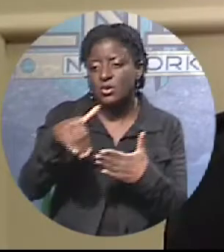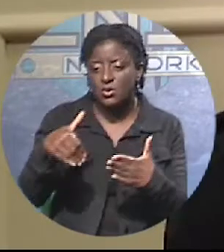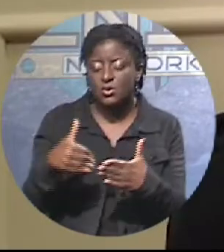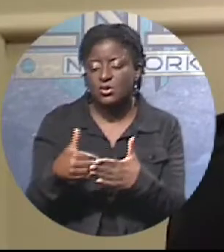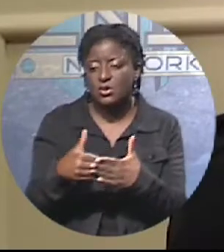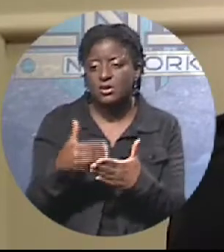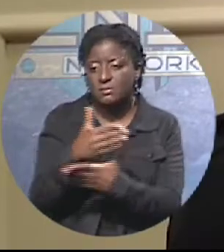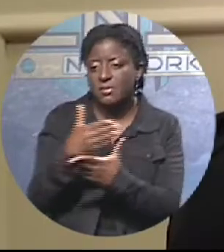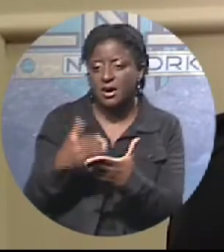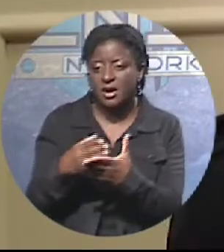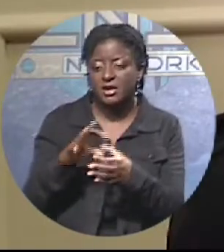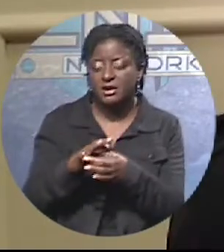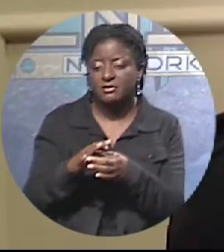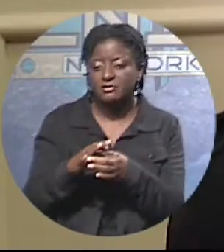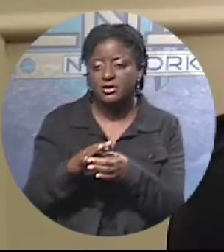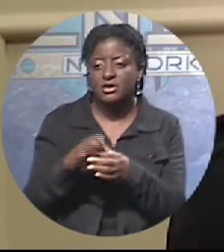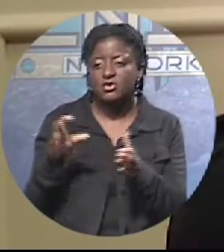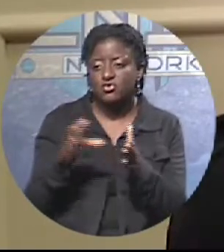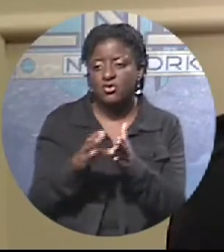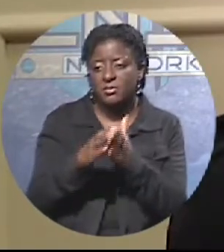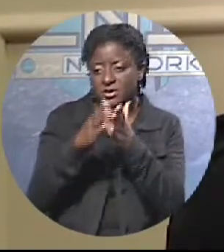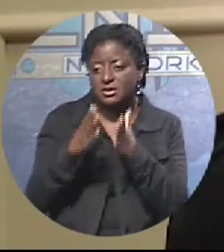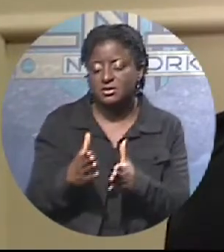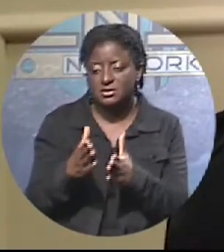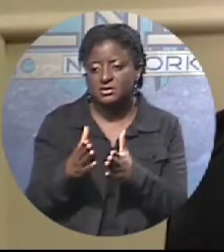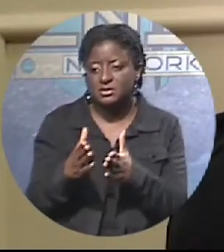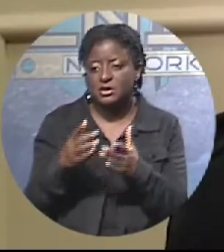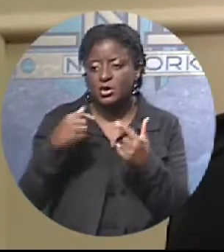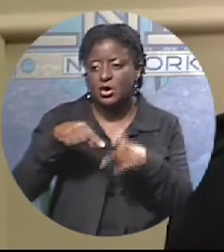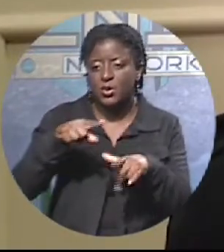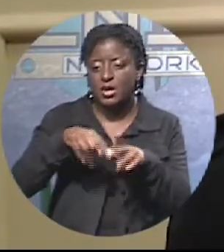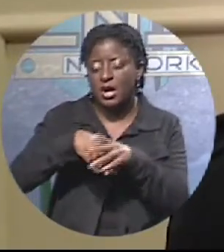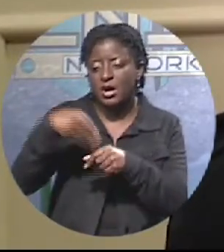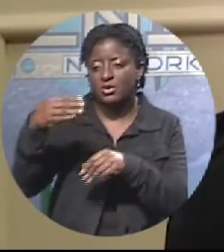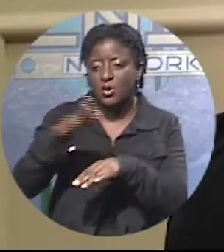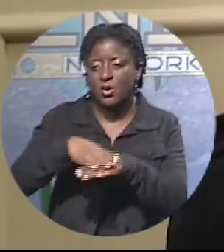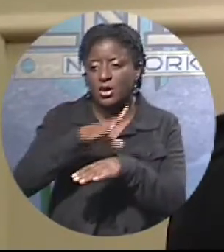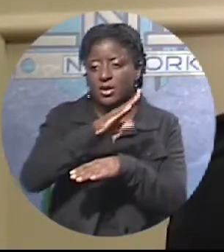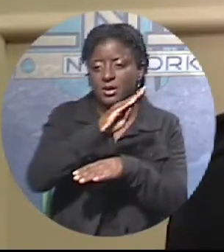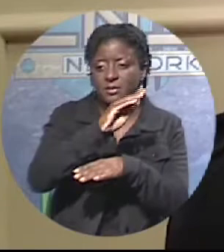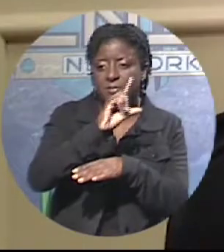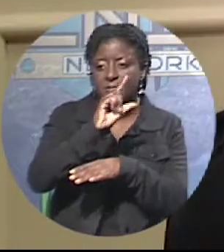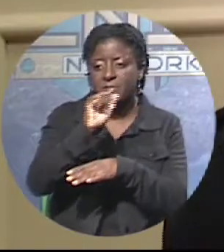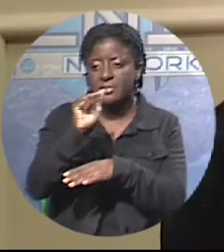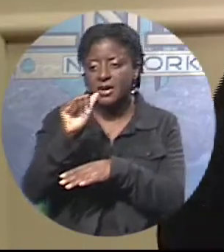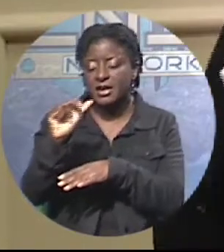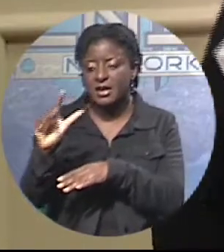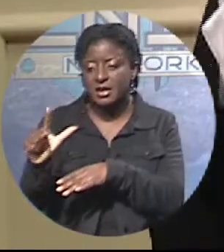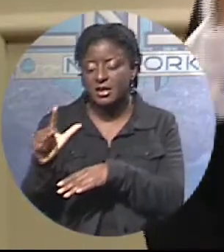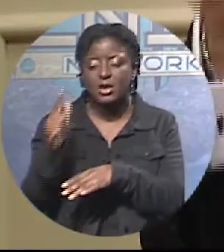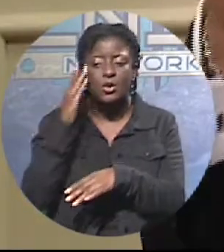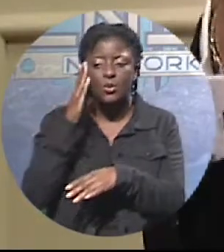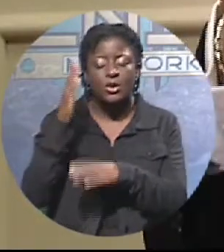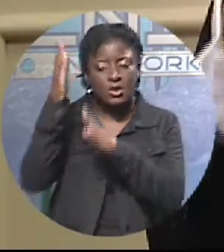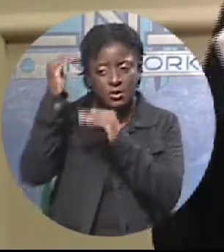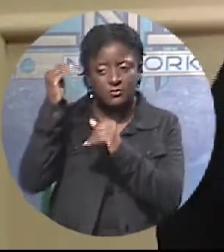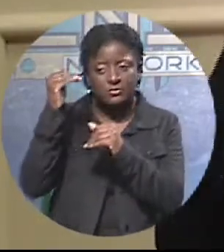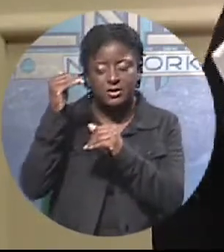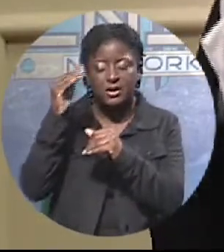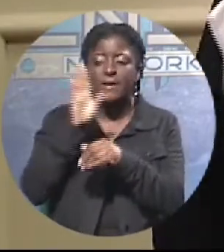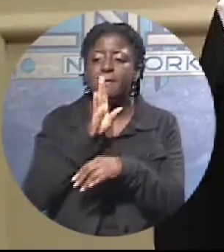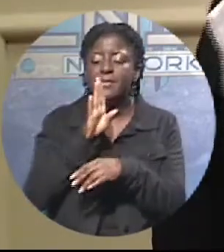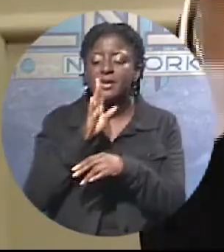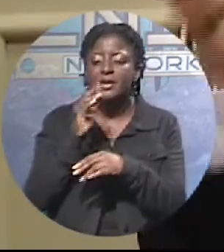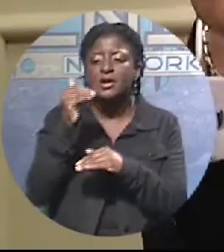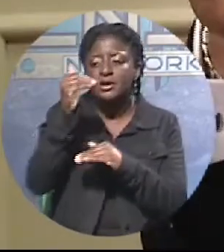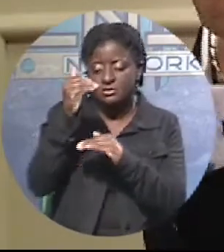out on bail to commit further crimes, hopefully, will be brought to an irreducible minimum, if not